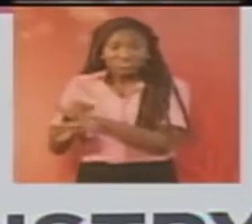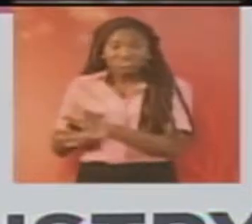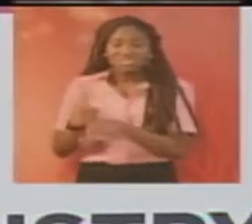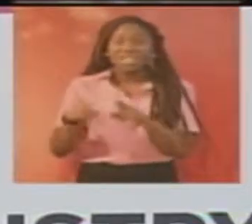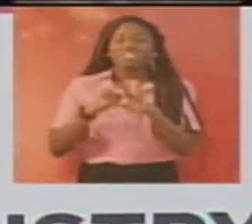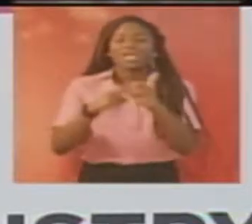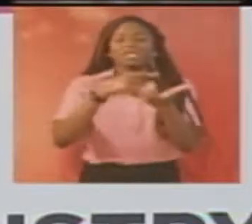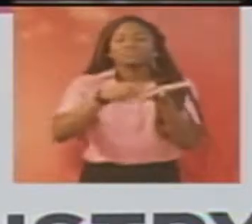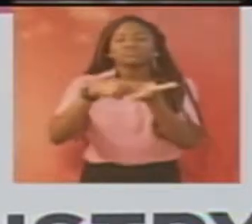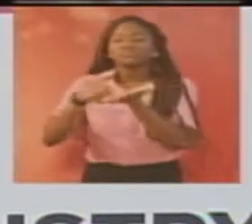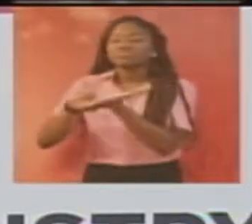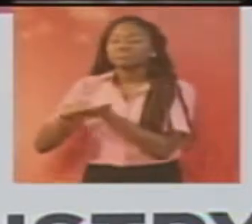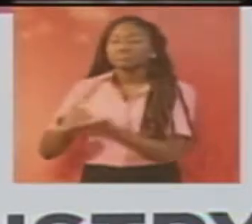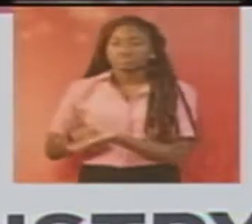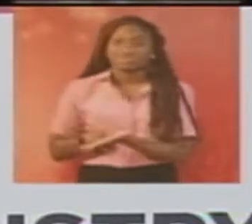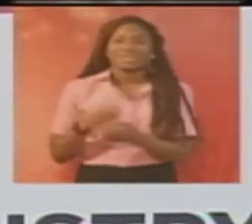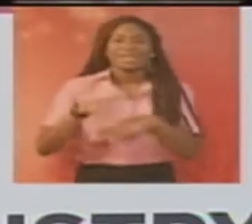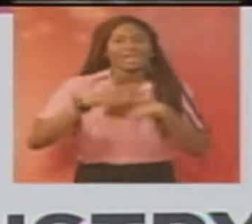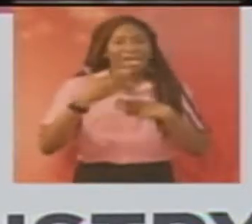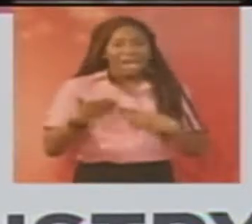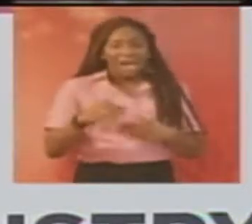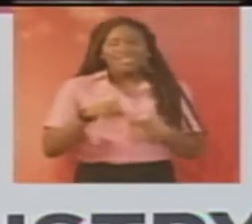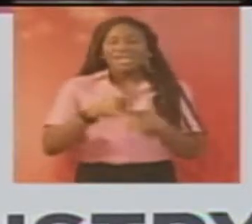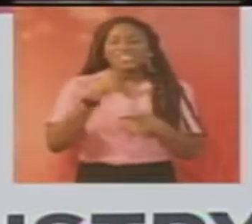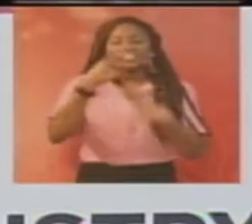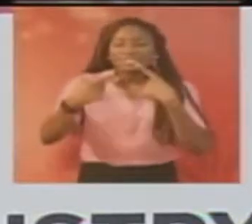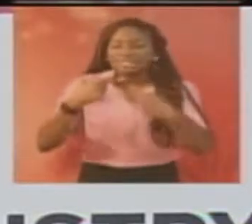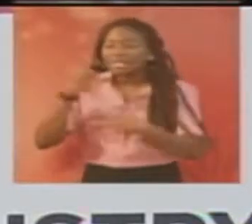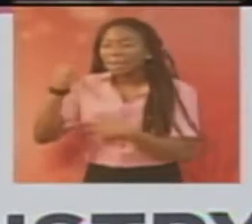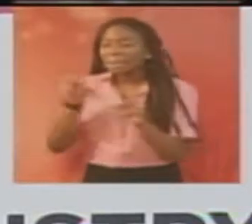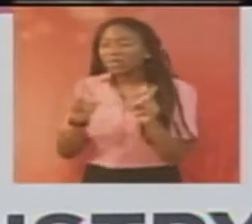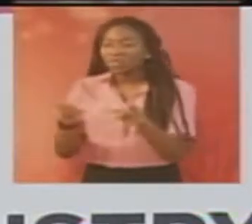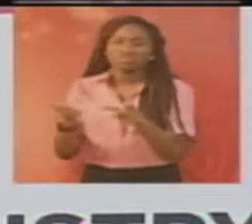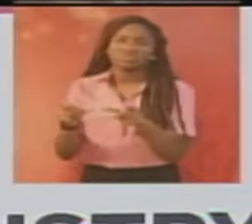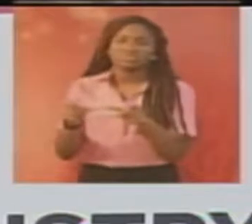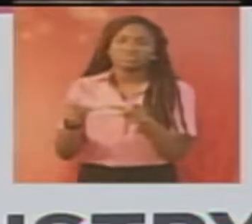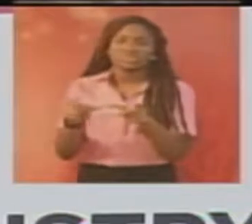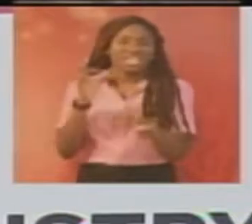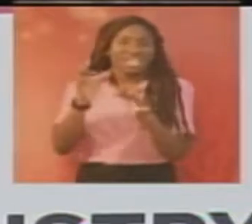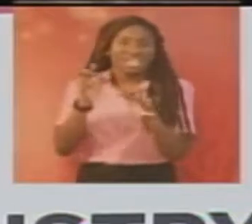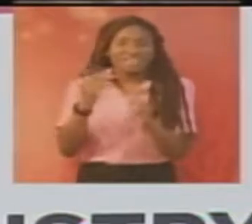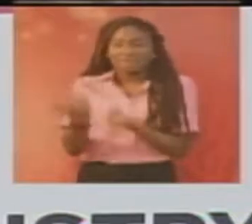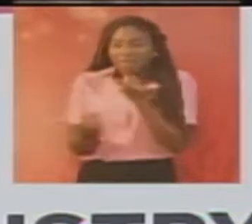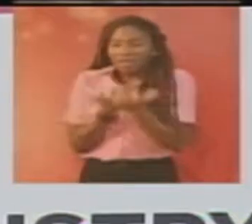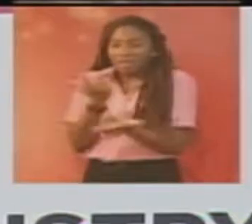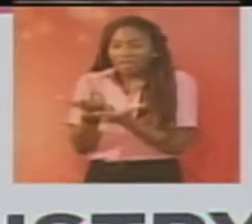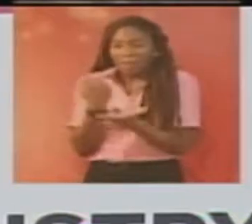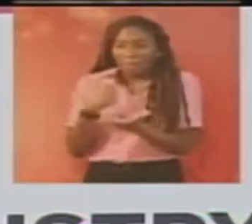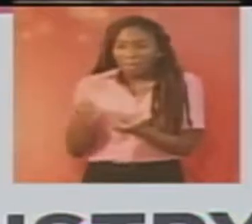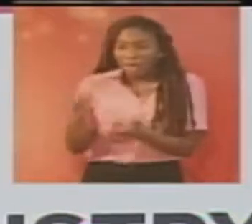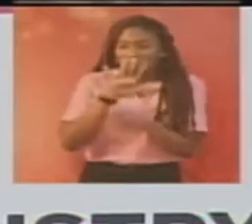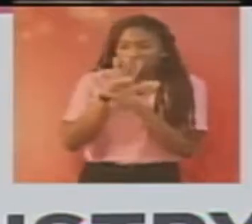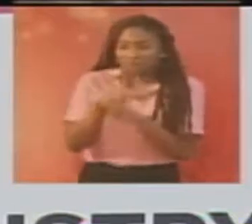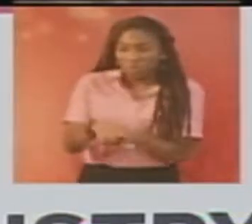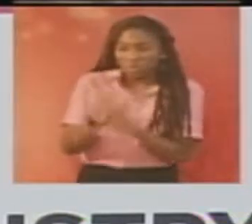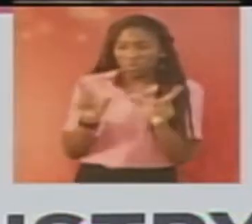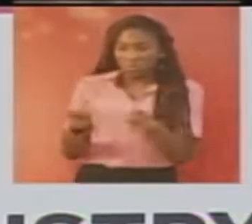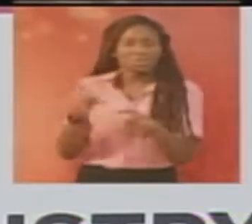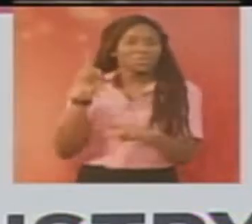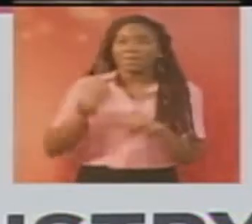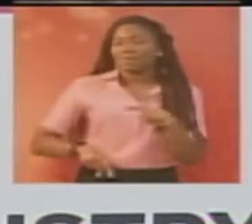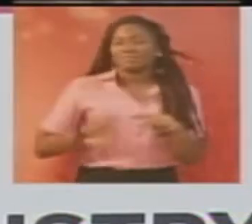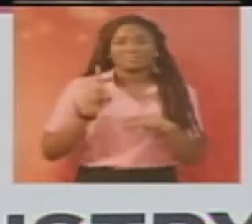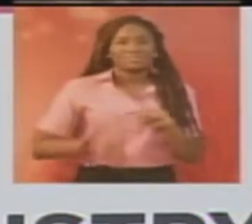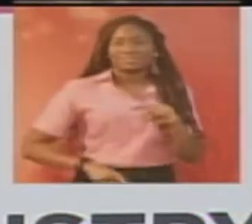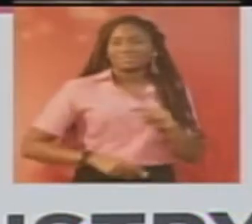levels of risk and exposure to individuals so exposed. So in the absence of that, none of the